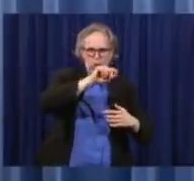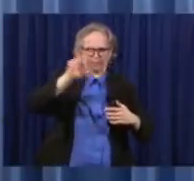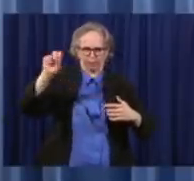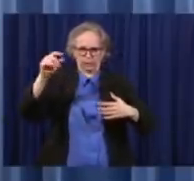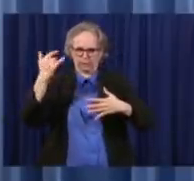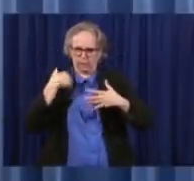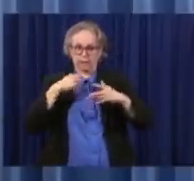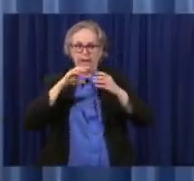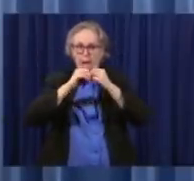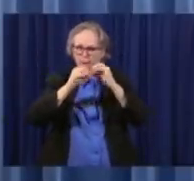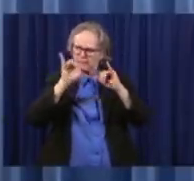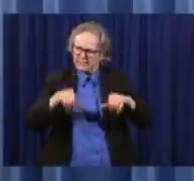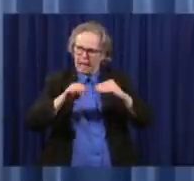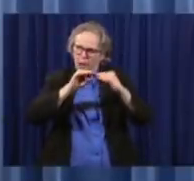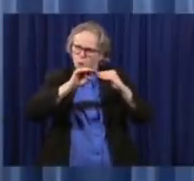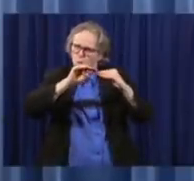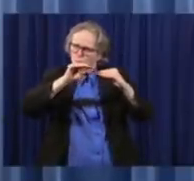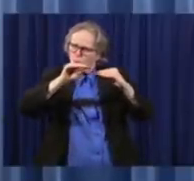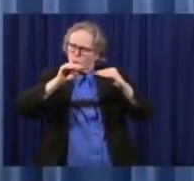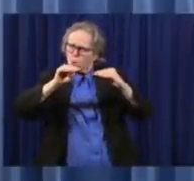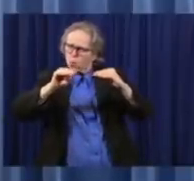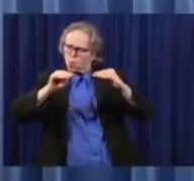roll. We'll keep moving.